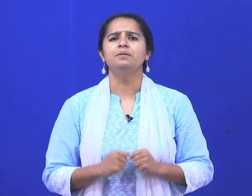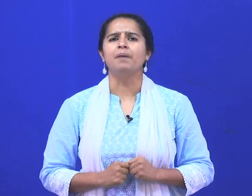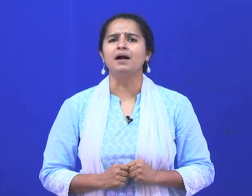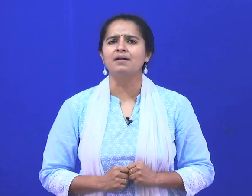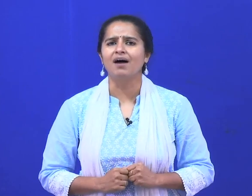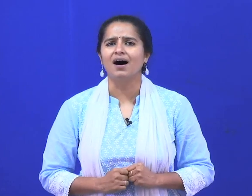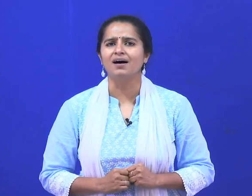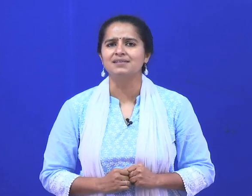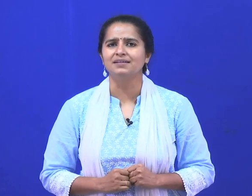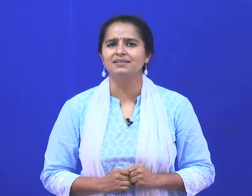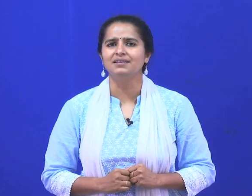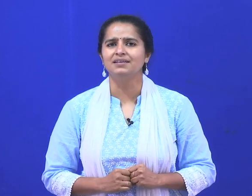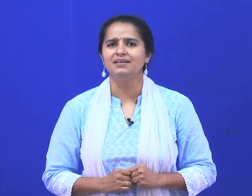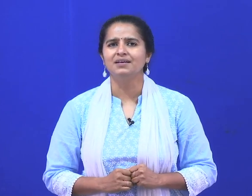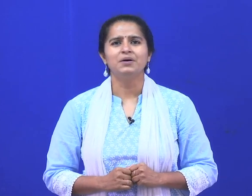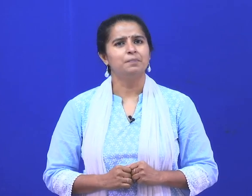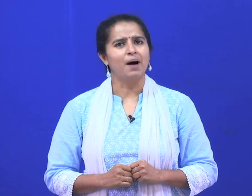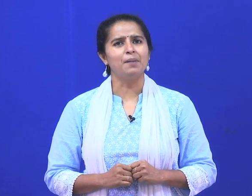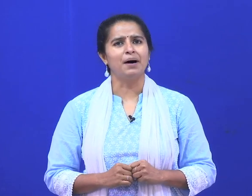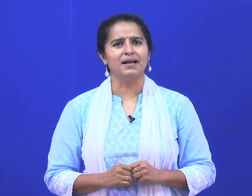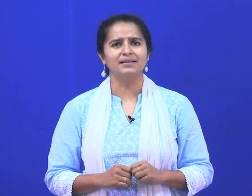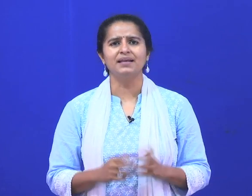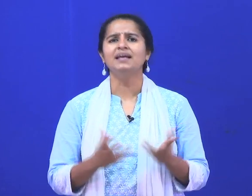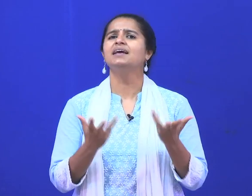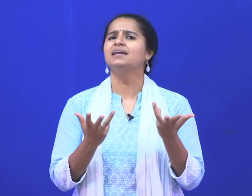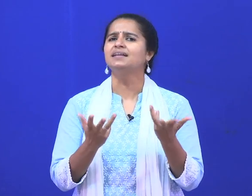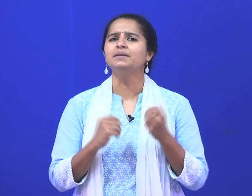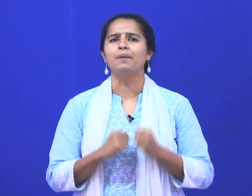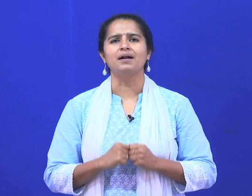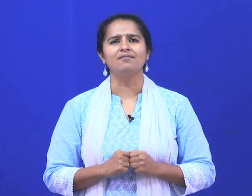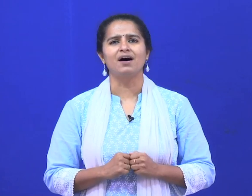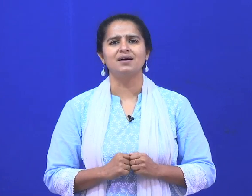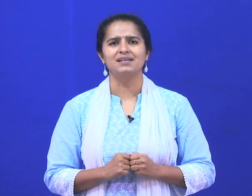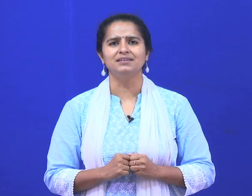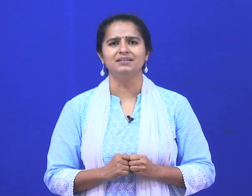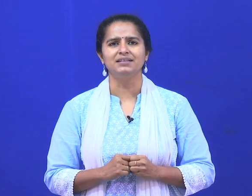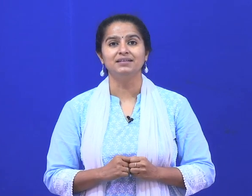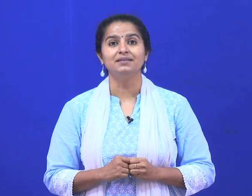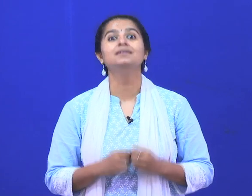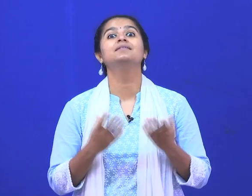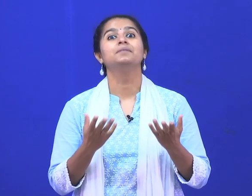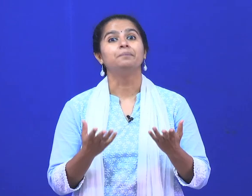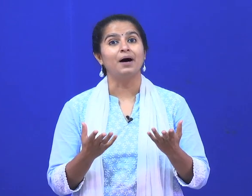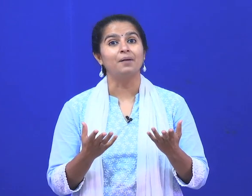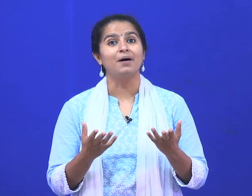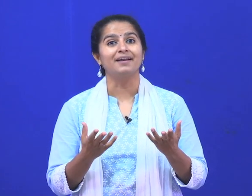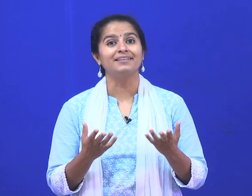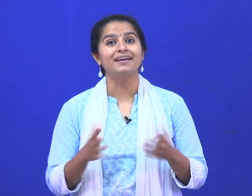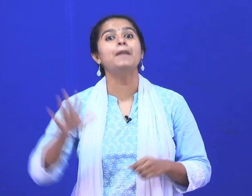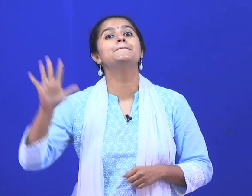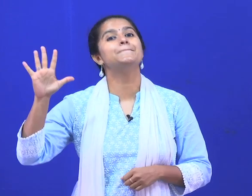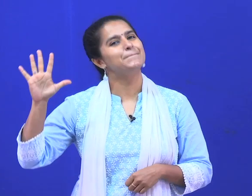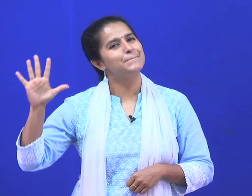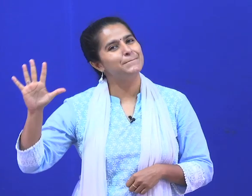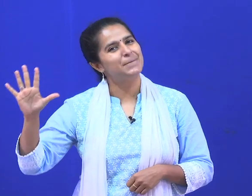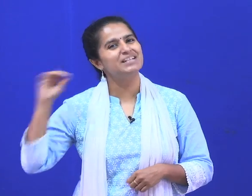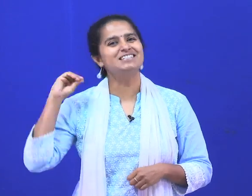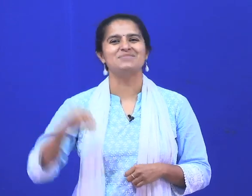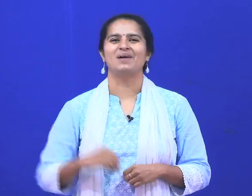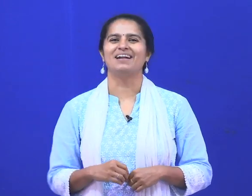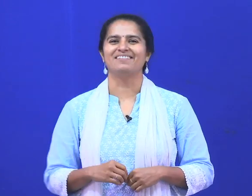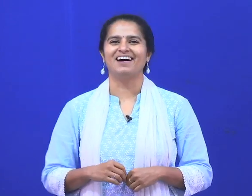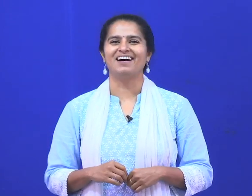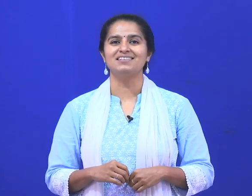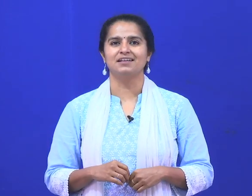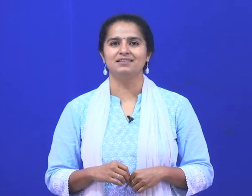Mahabharate kati pandavaha santi, Mahabharate kati pandavaha santi mahabharate